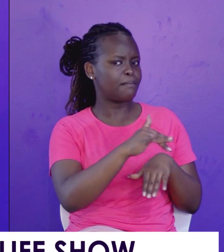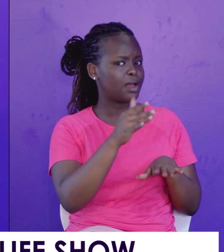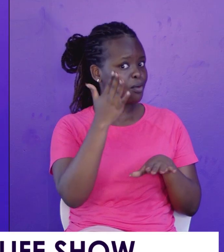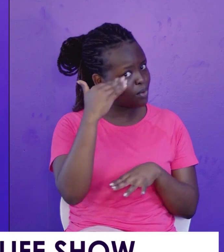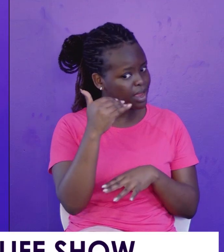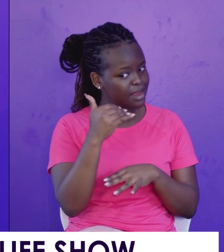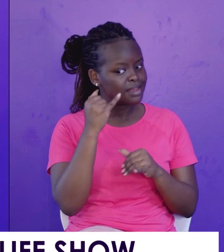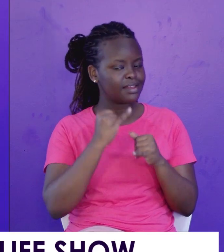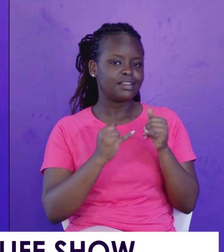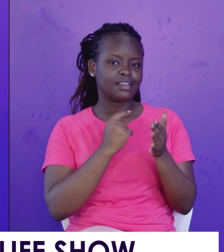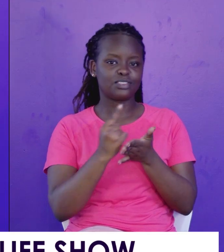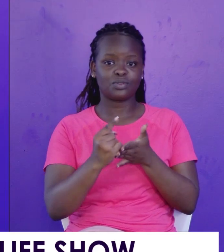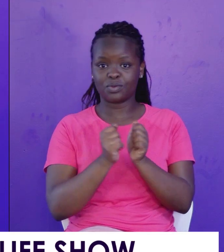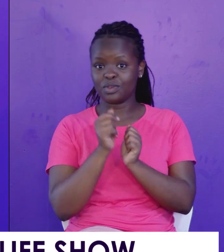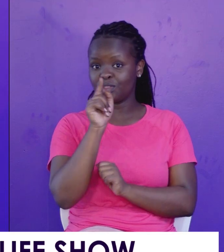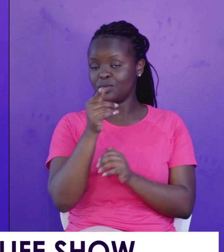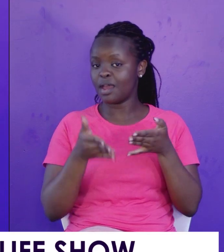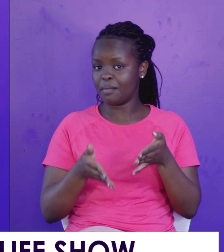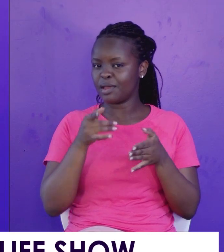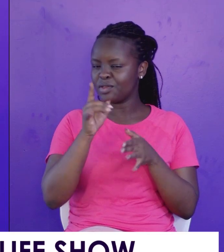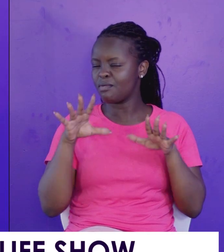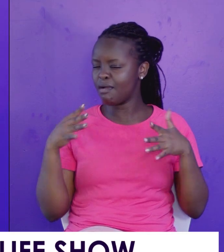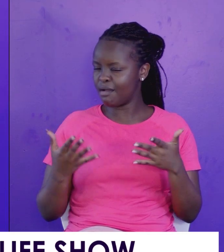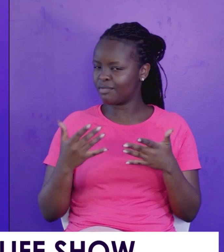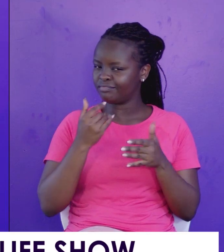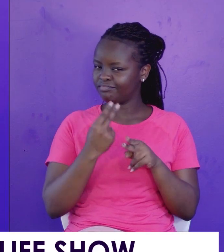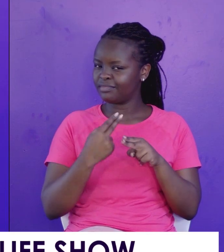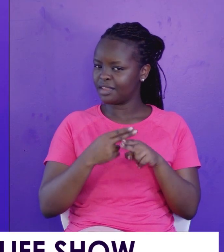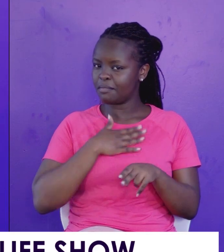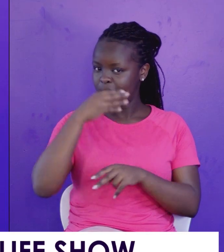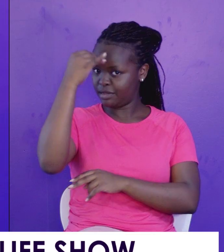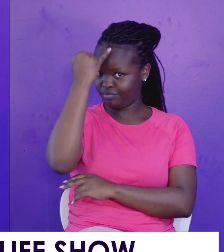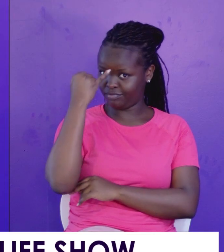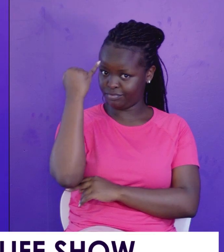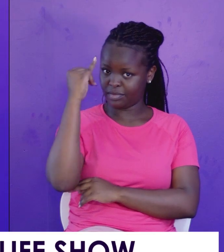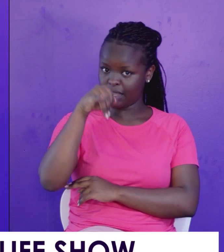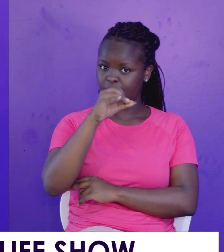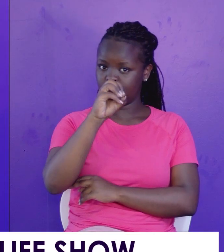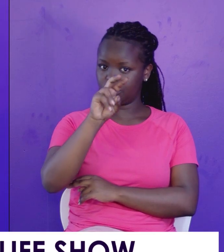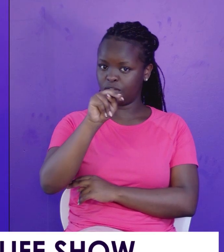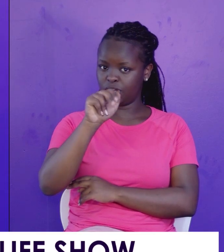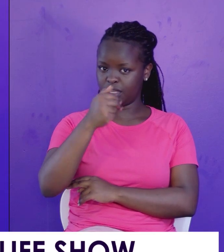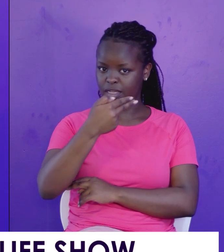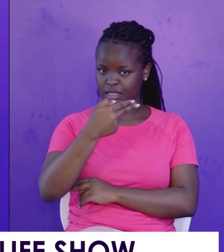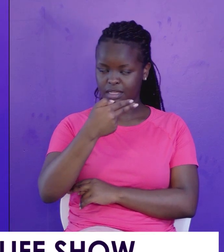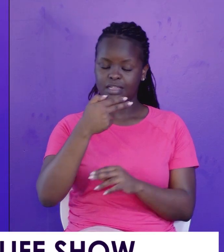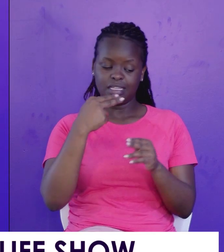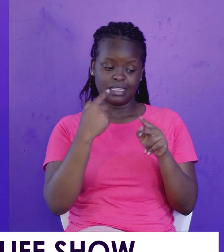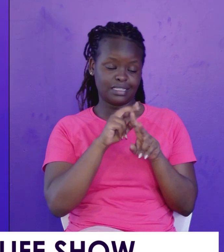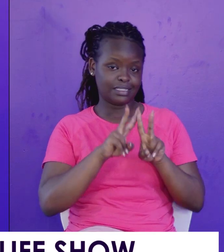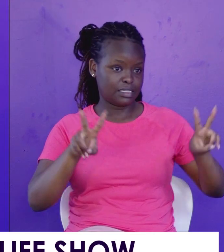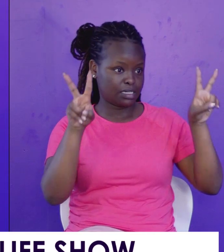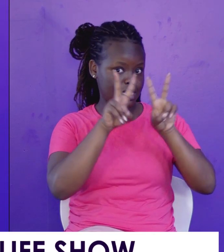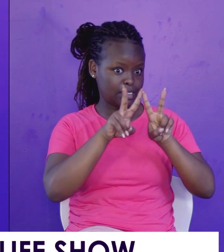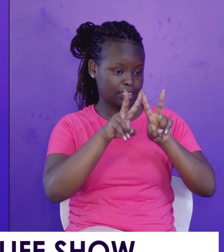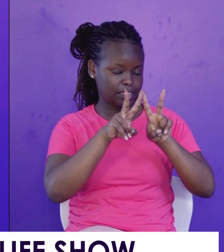last week. How have you been? My name is Jonas Simba, and this is the Treasures of Life show, your home